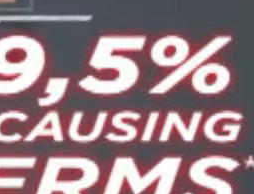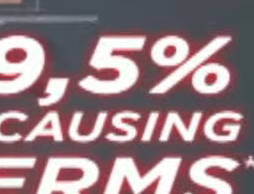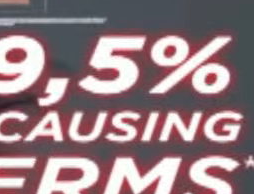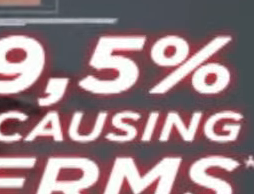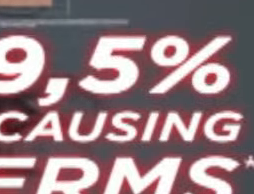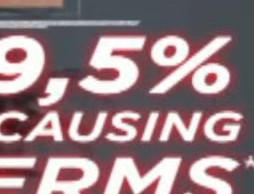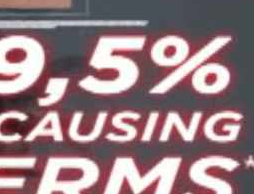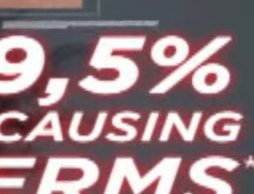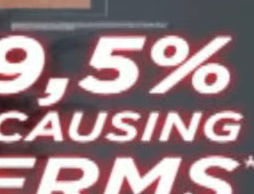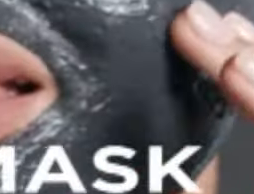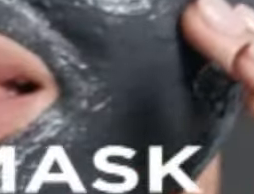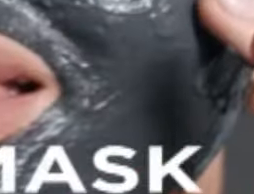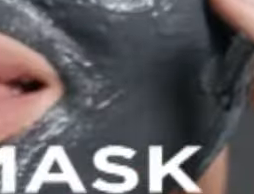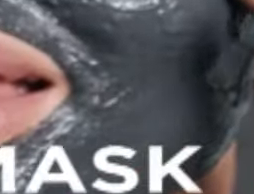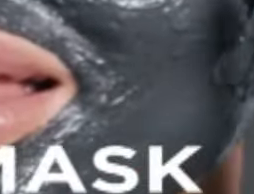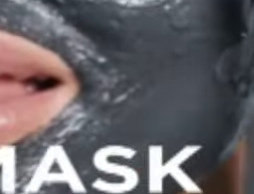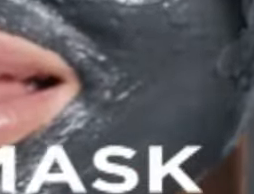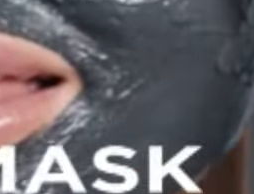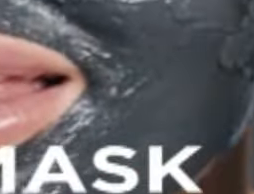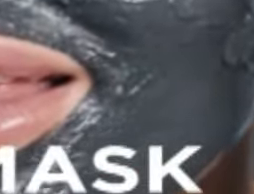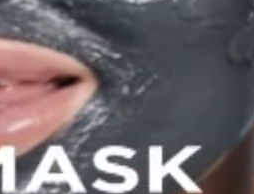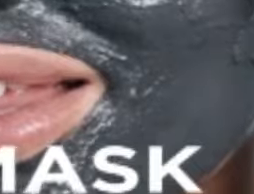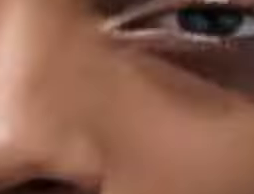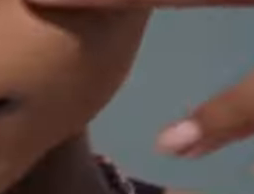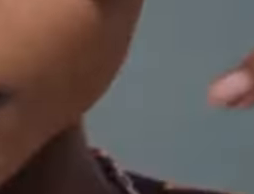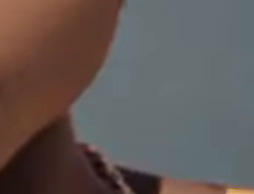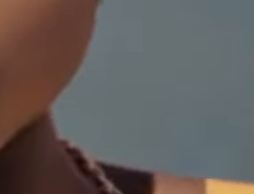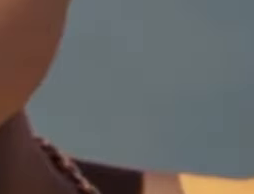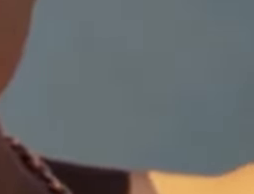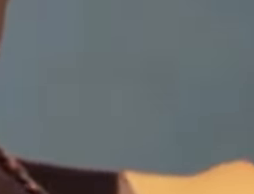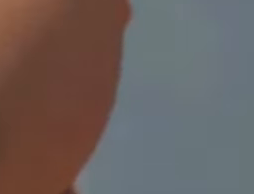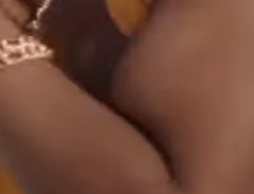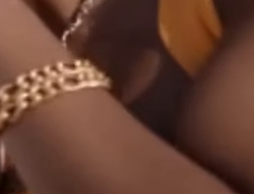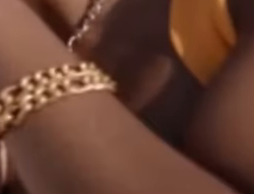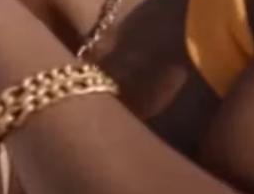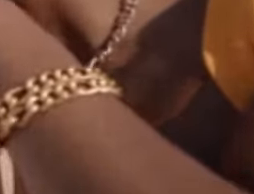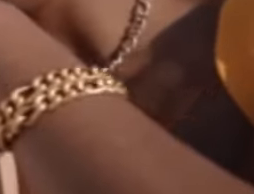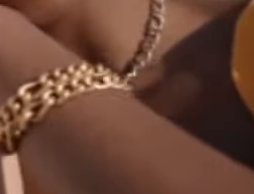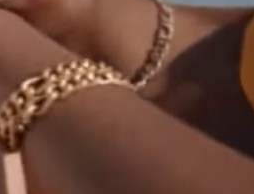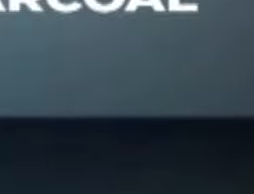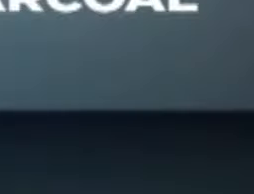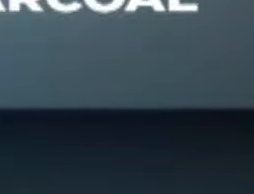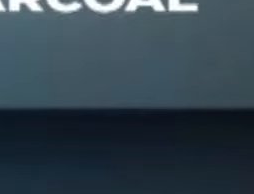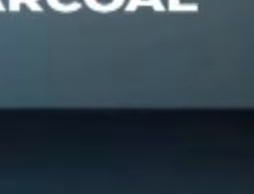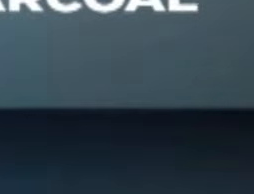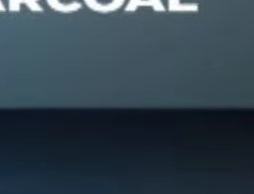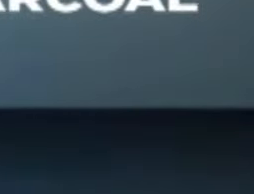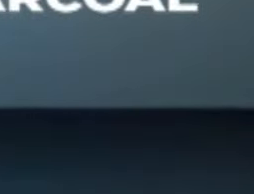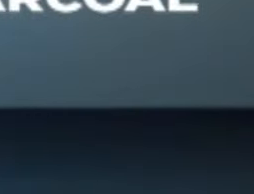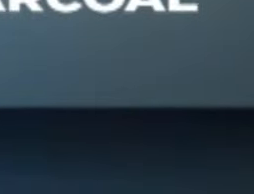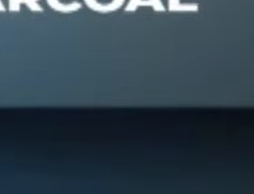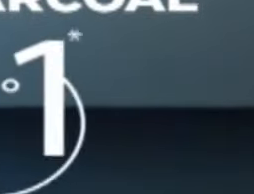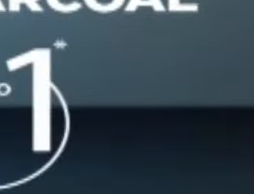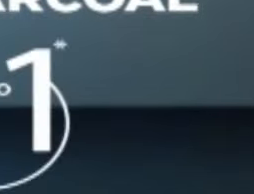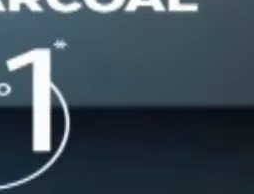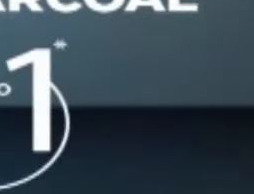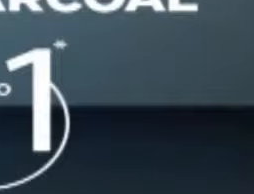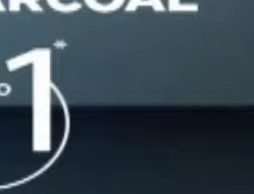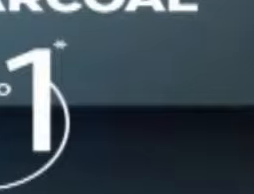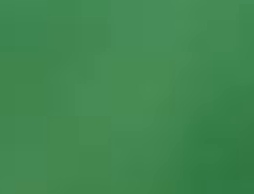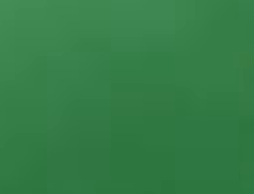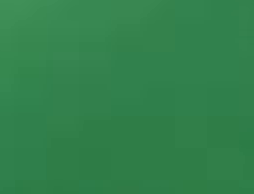germs by 99.5%. One product, three uses for a pure skin. Garnier Pure Active 3-in-1 Charcoal, number